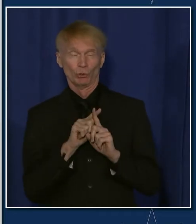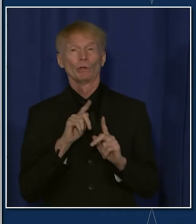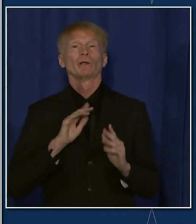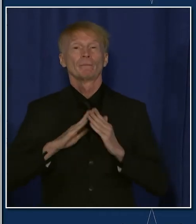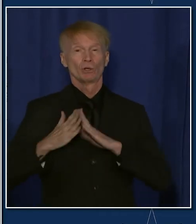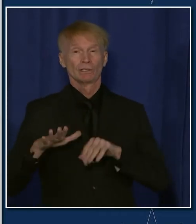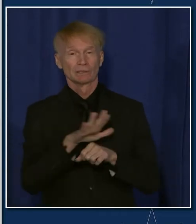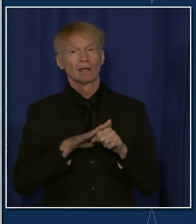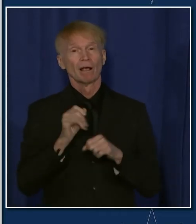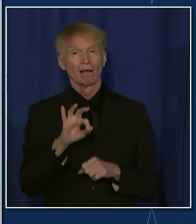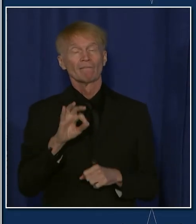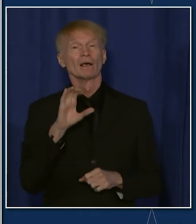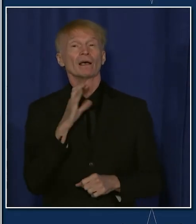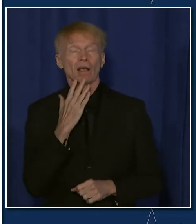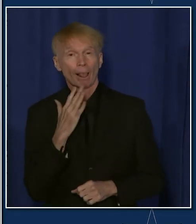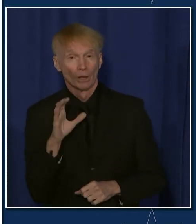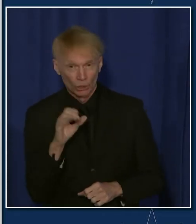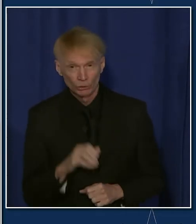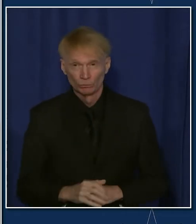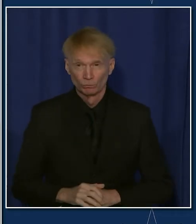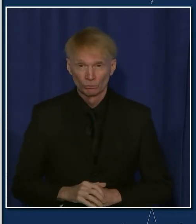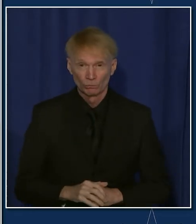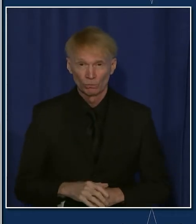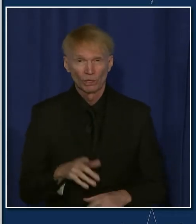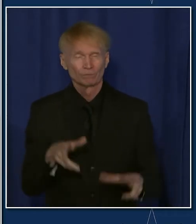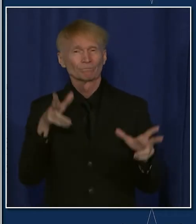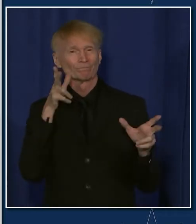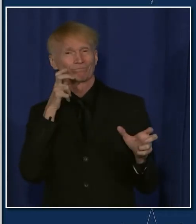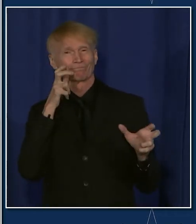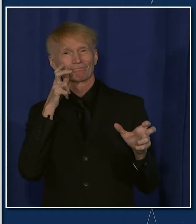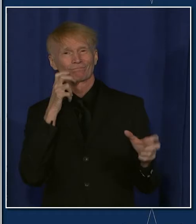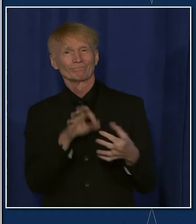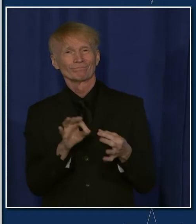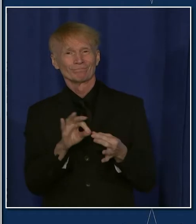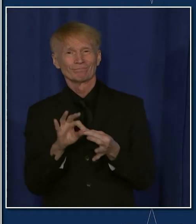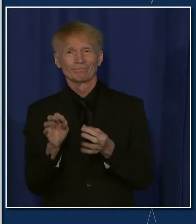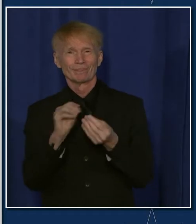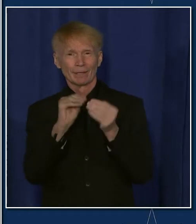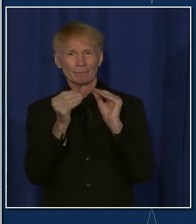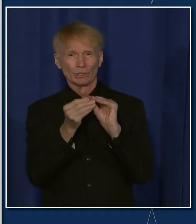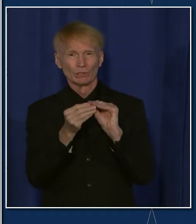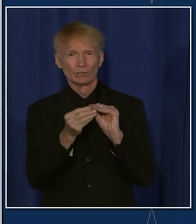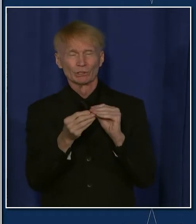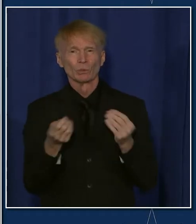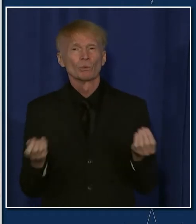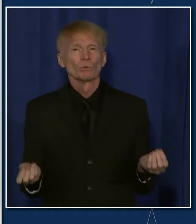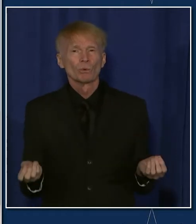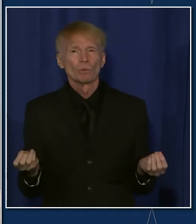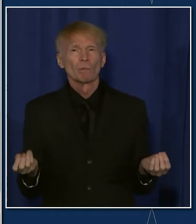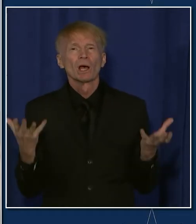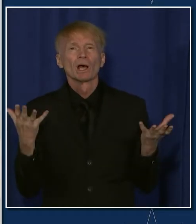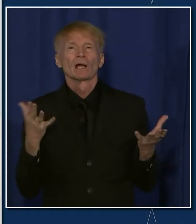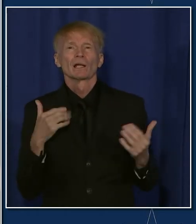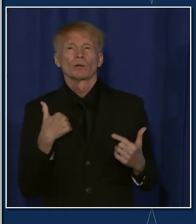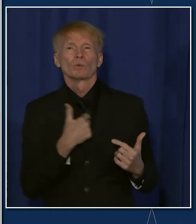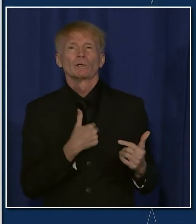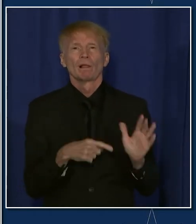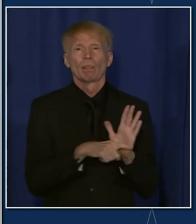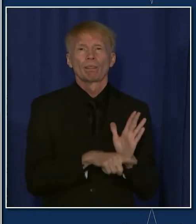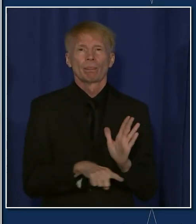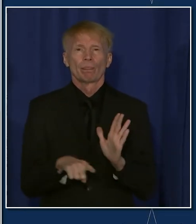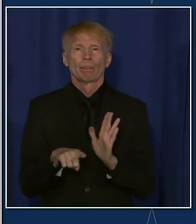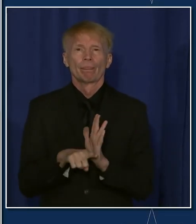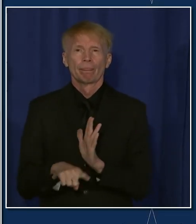color. You've heard the statistics already. We bear the brunt of every negative